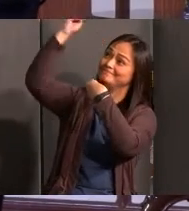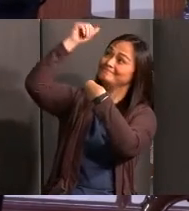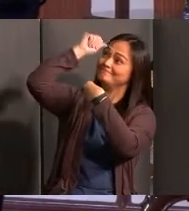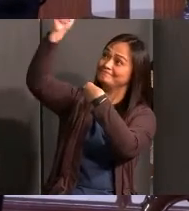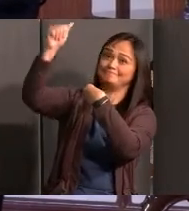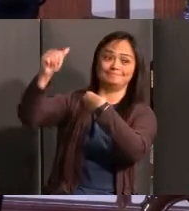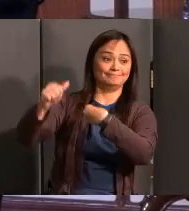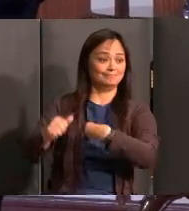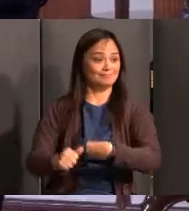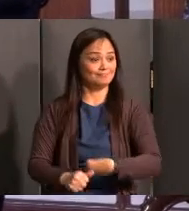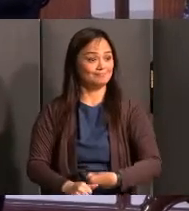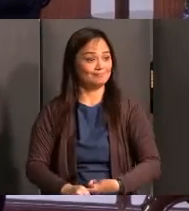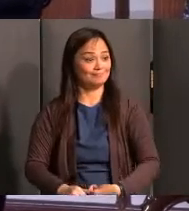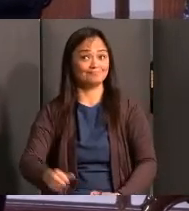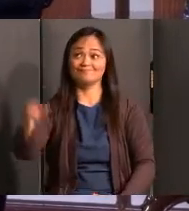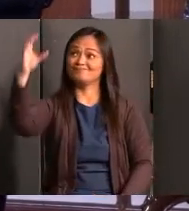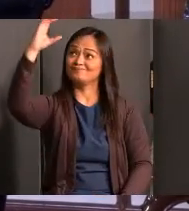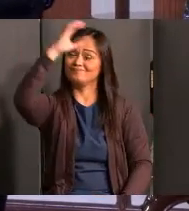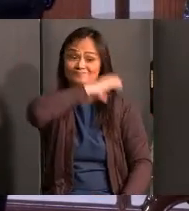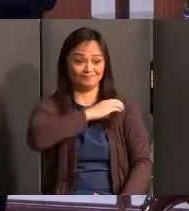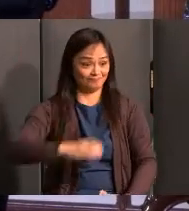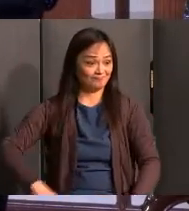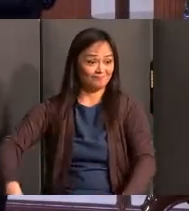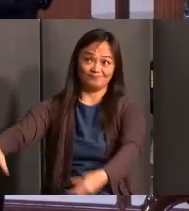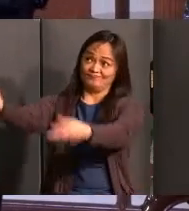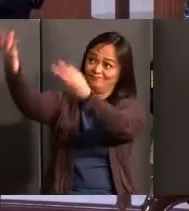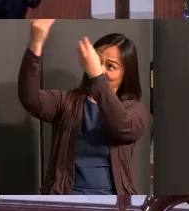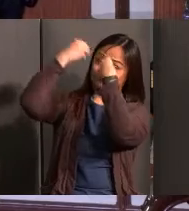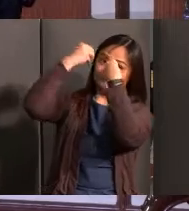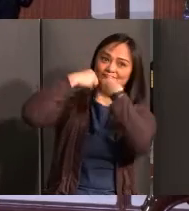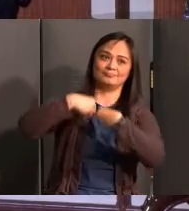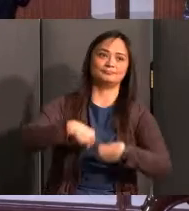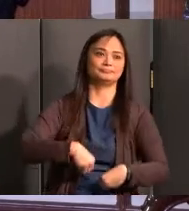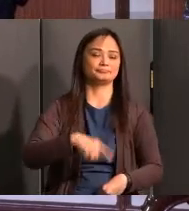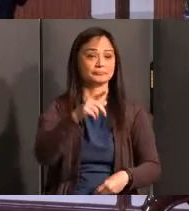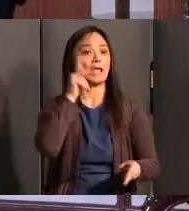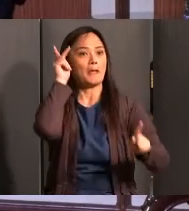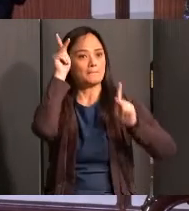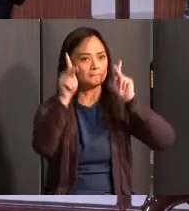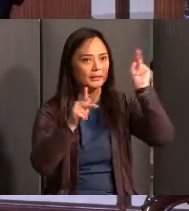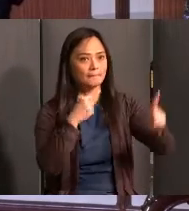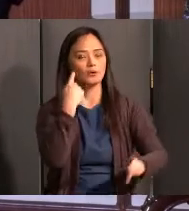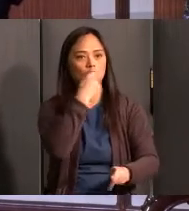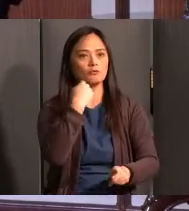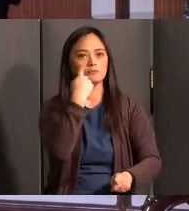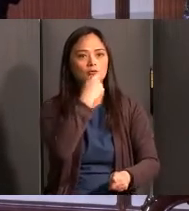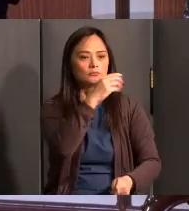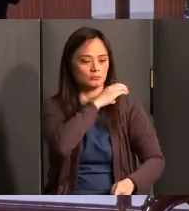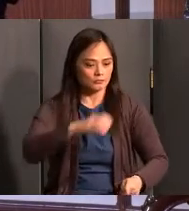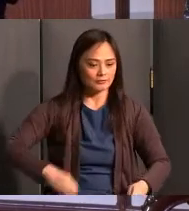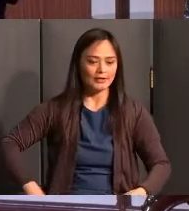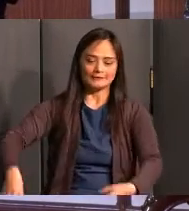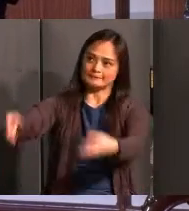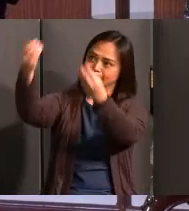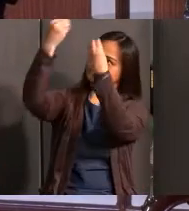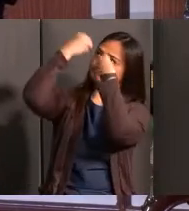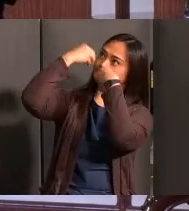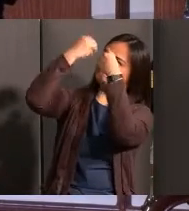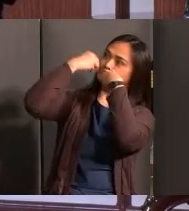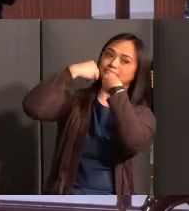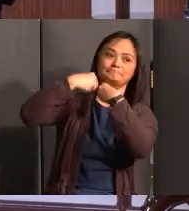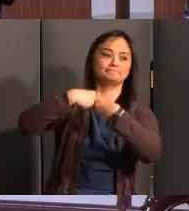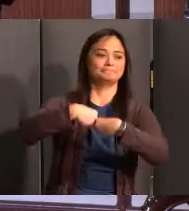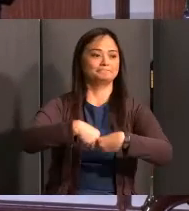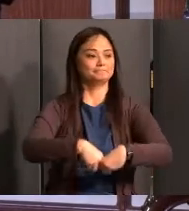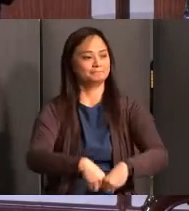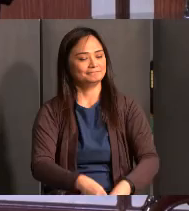self. Can you read this? Go. A people for whom Christ gave